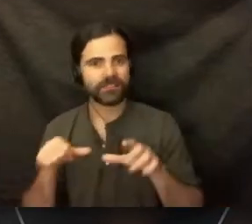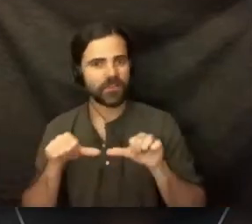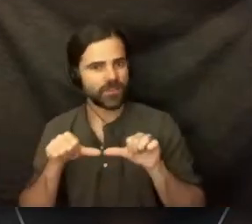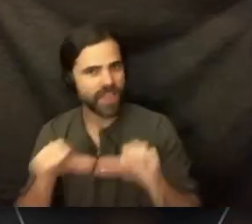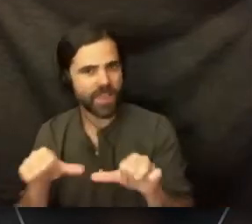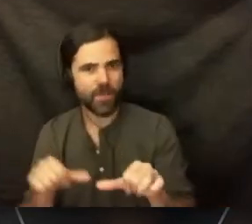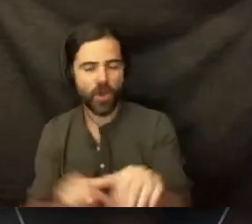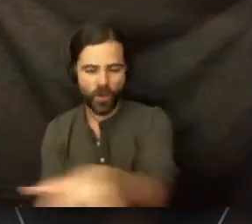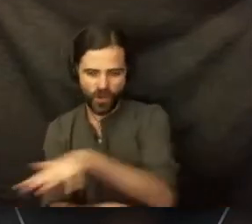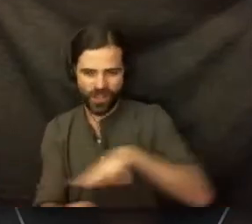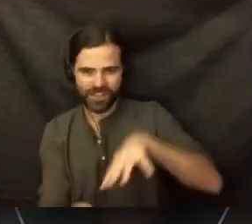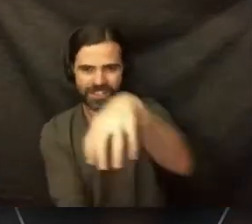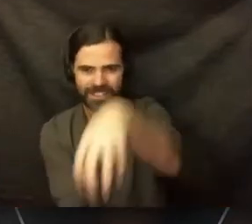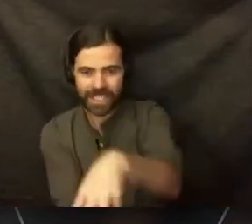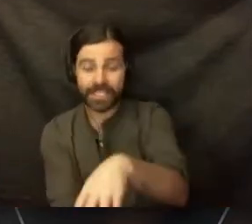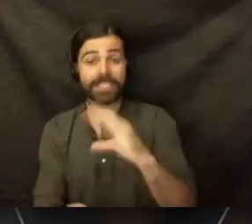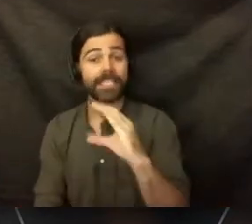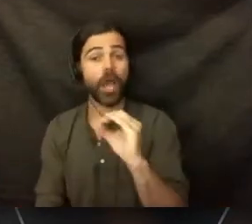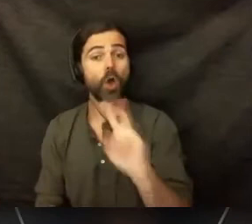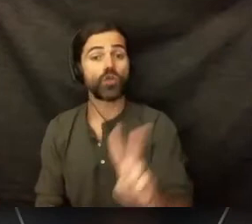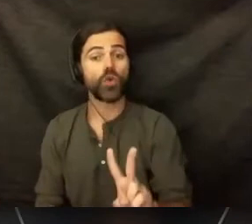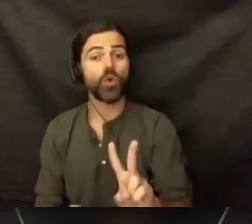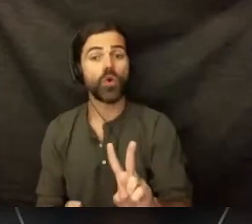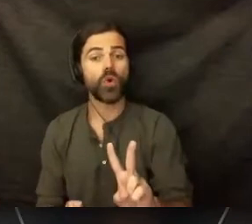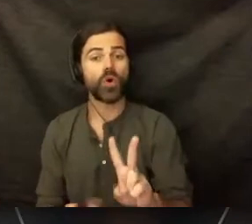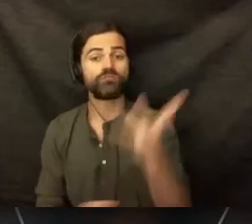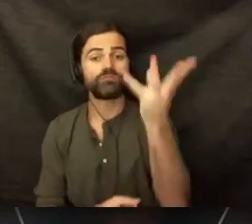to CO2, carbon sequestration rights, these are